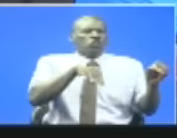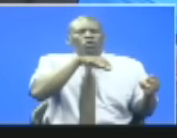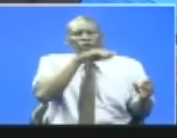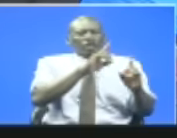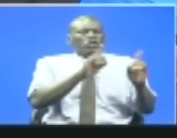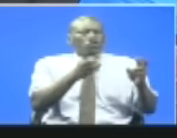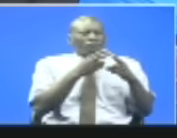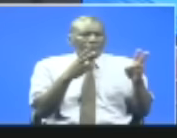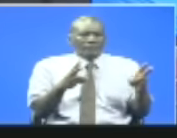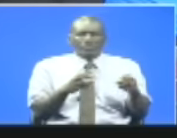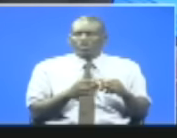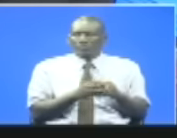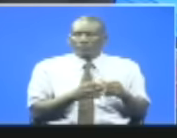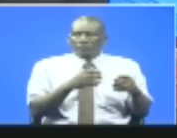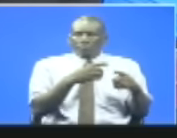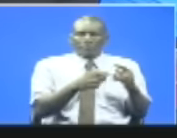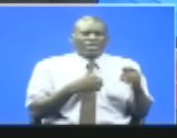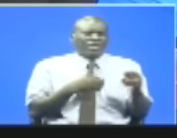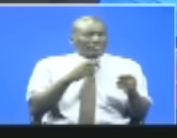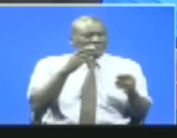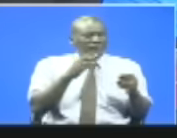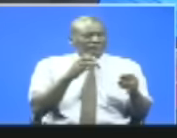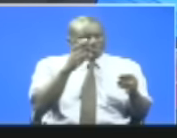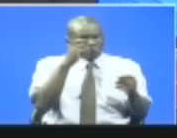he was referring to. But I guess in